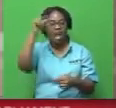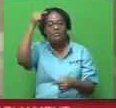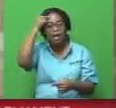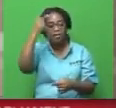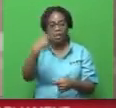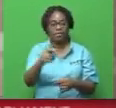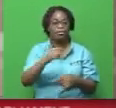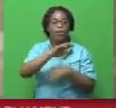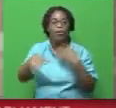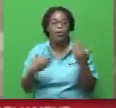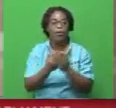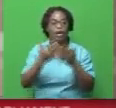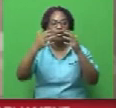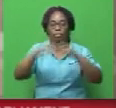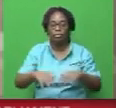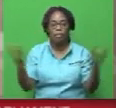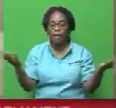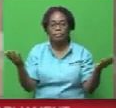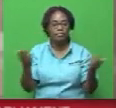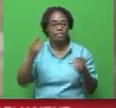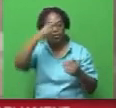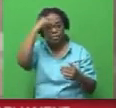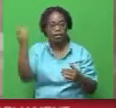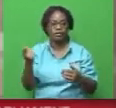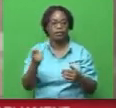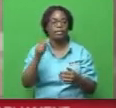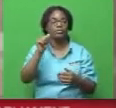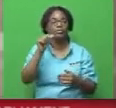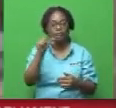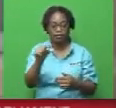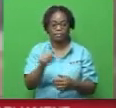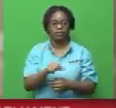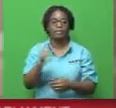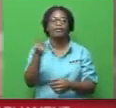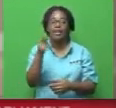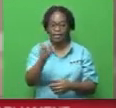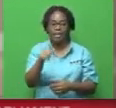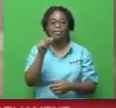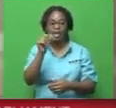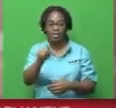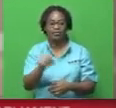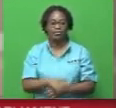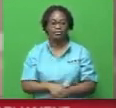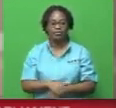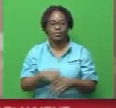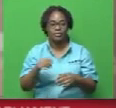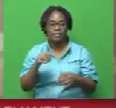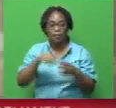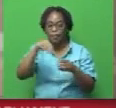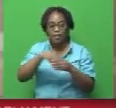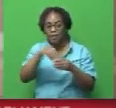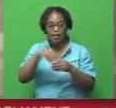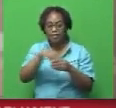on the interference of an attorney general. And it was well documented, Madam President, since maybe 2006